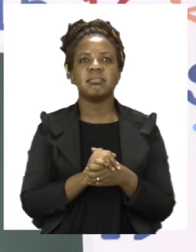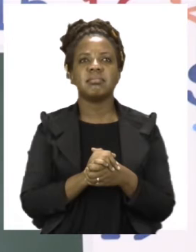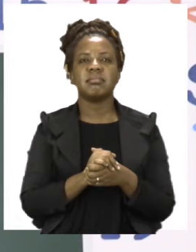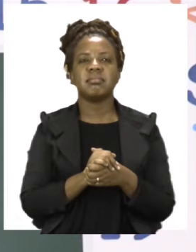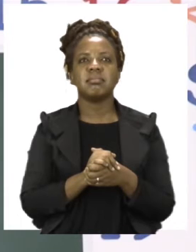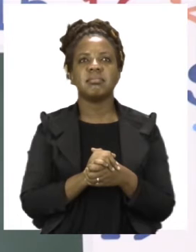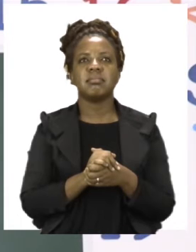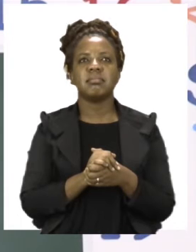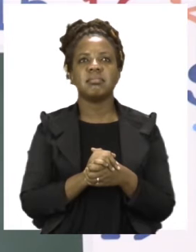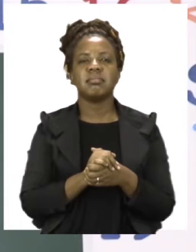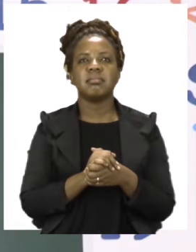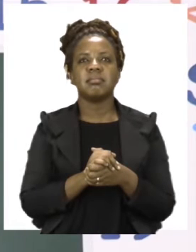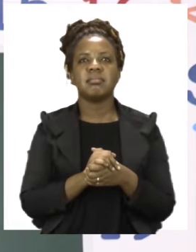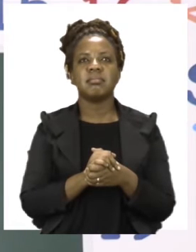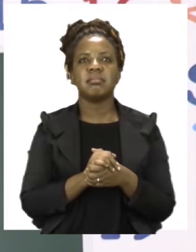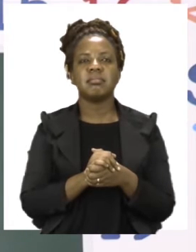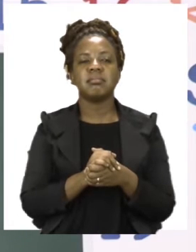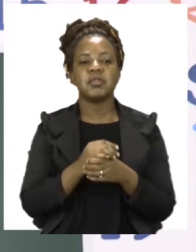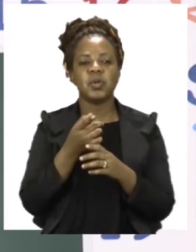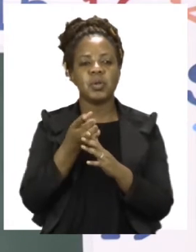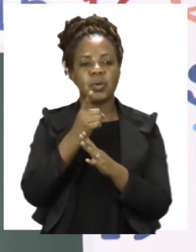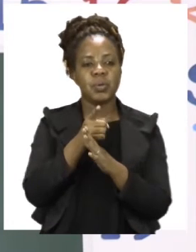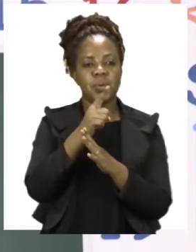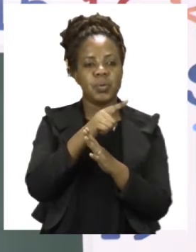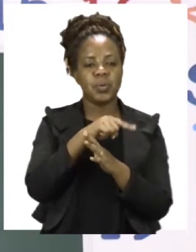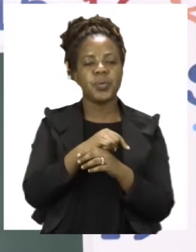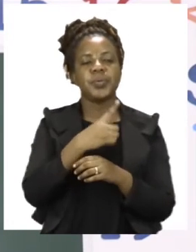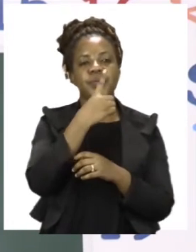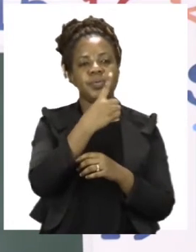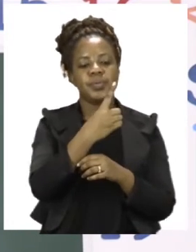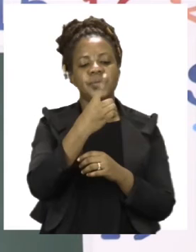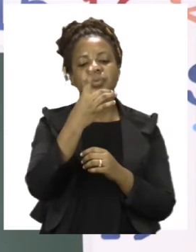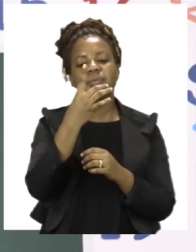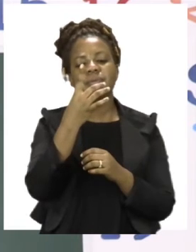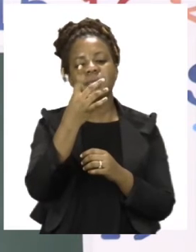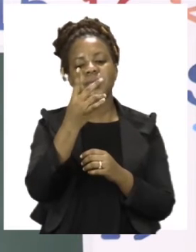We have the next number, counting backwards, is 17,